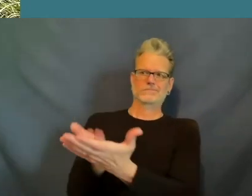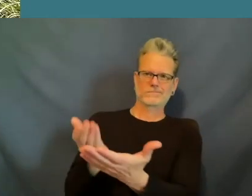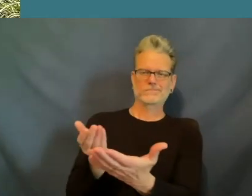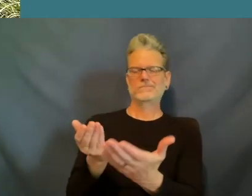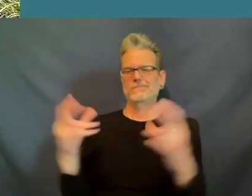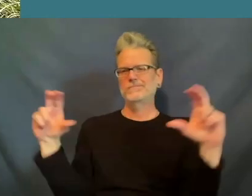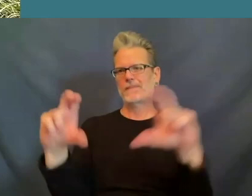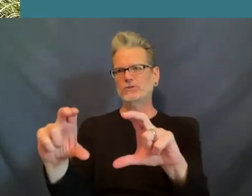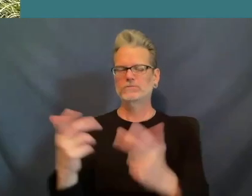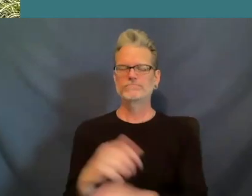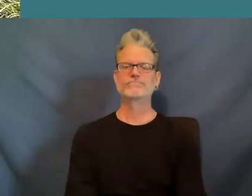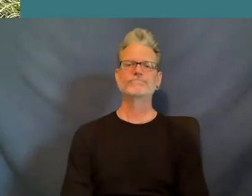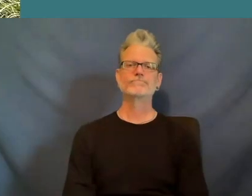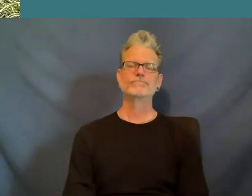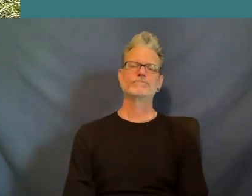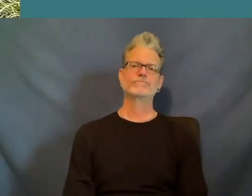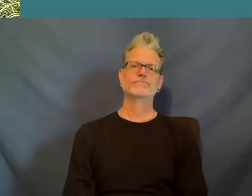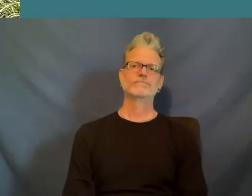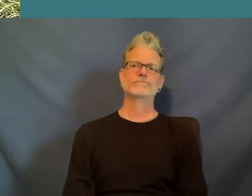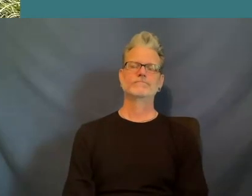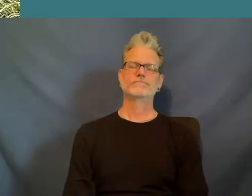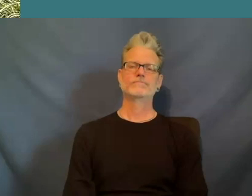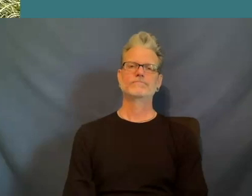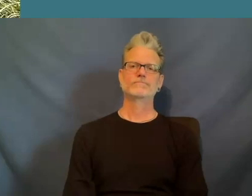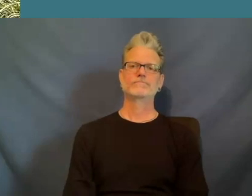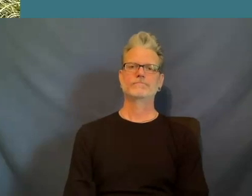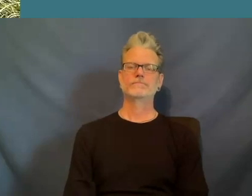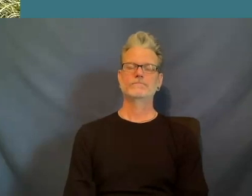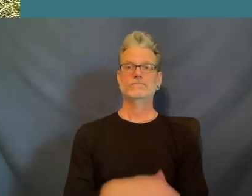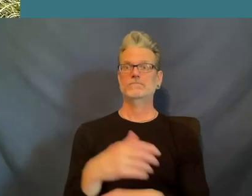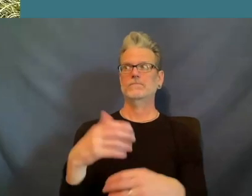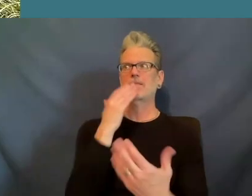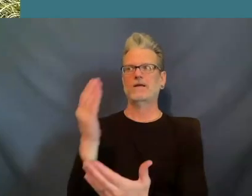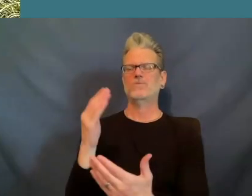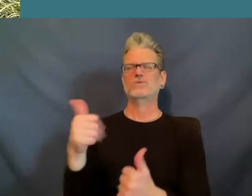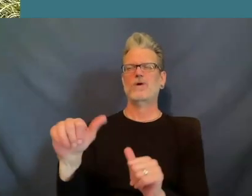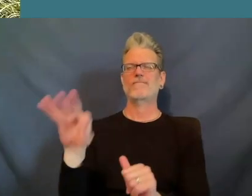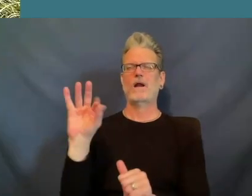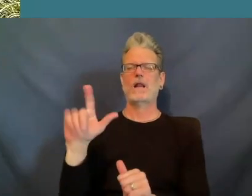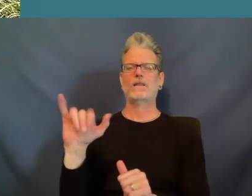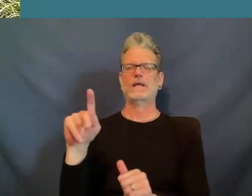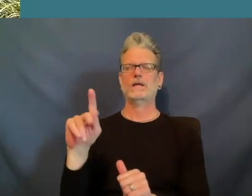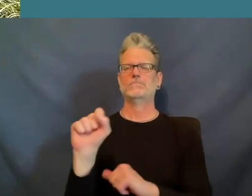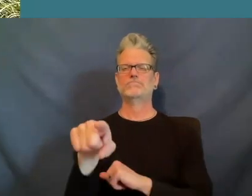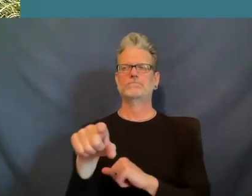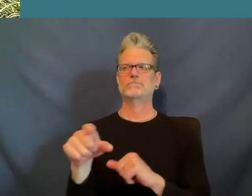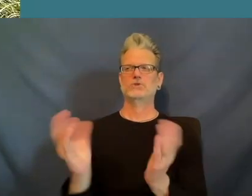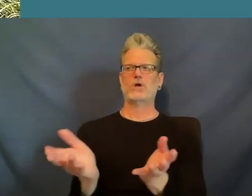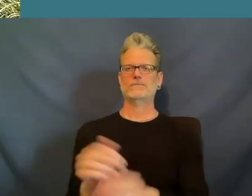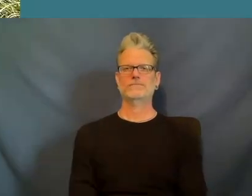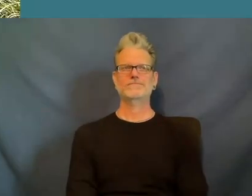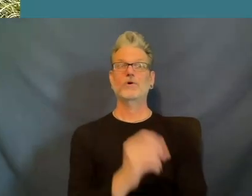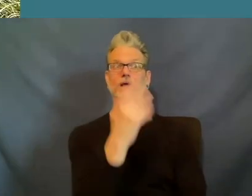those waivers. Awesome, thanks. And we'll try to find a link and put that in the chat as well. Thanks, Monica. Yeah, I'll work on that. Thank